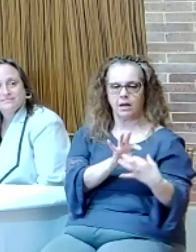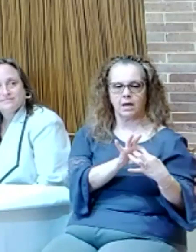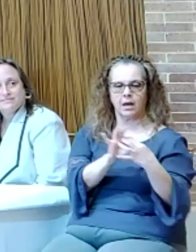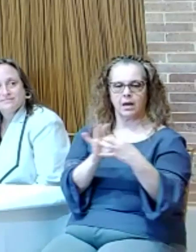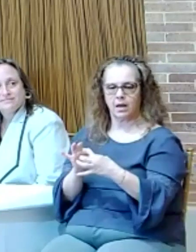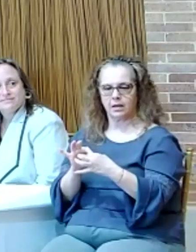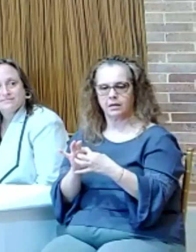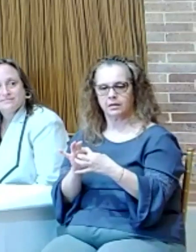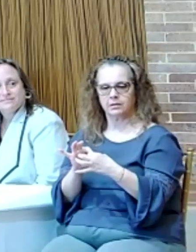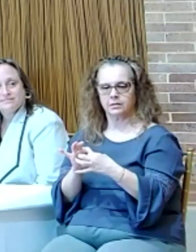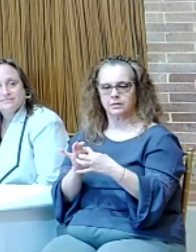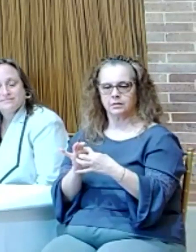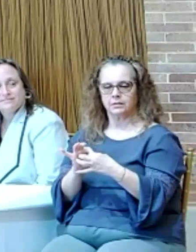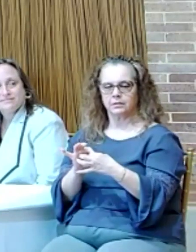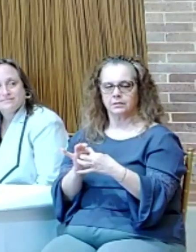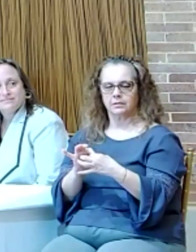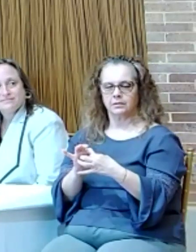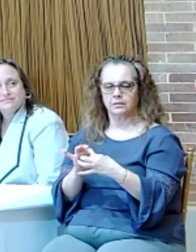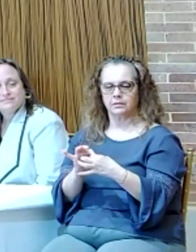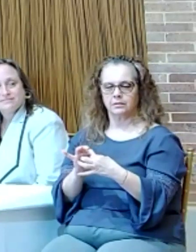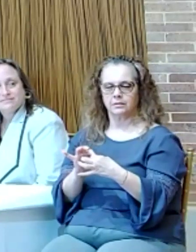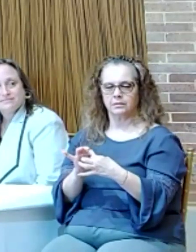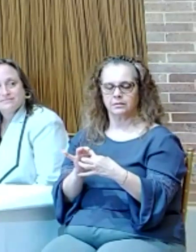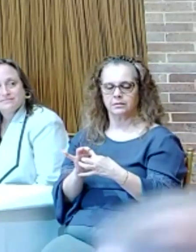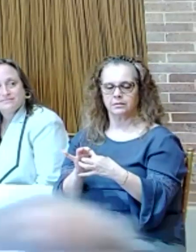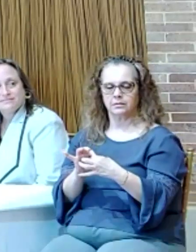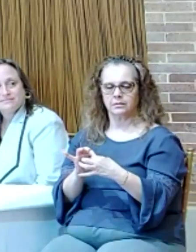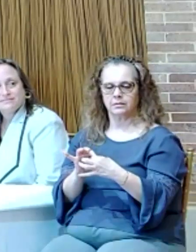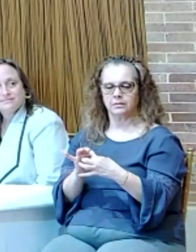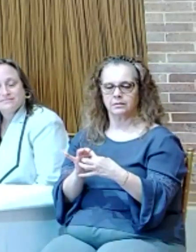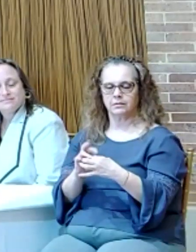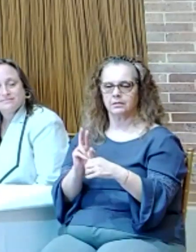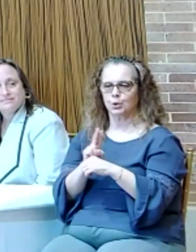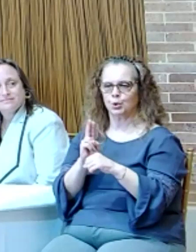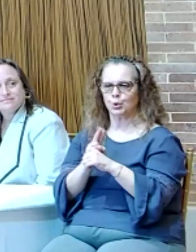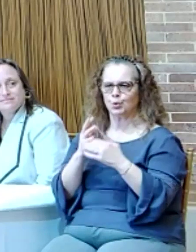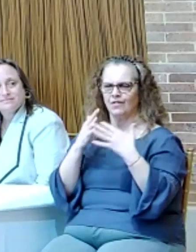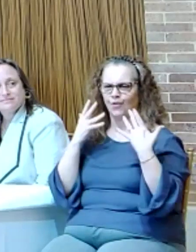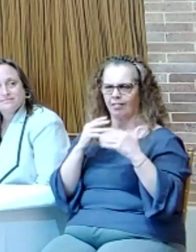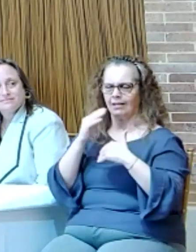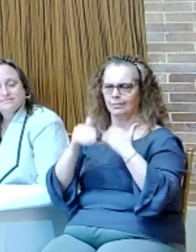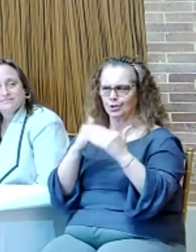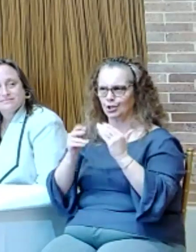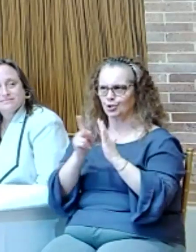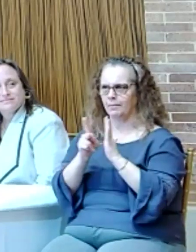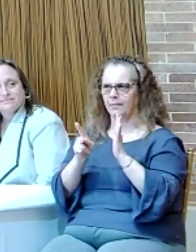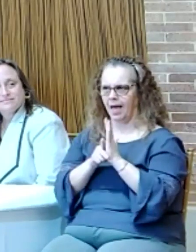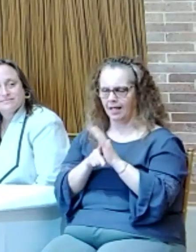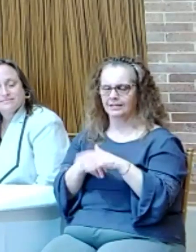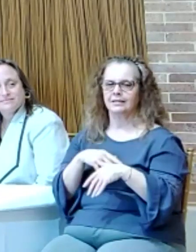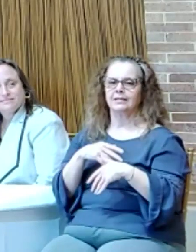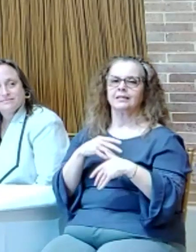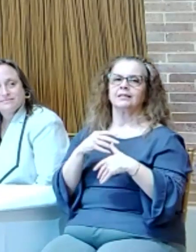of interaction userfriendly procedures speed and accuracy of doing what they are mandated to